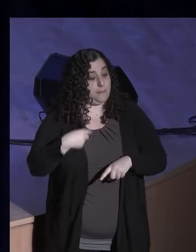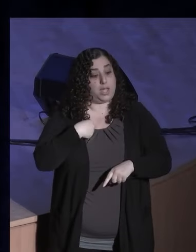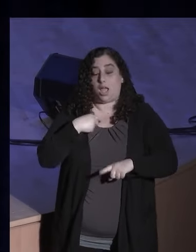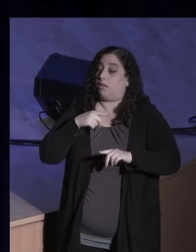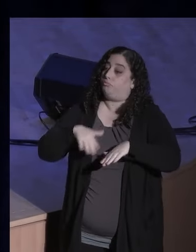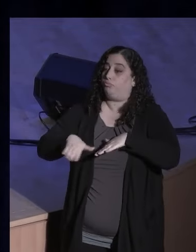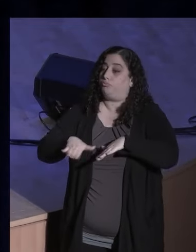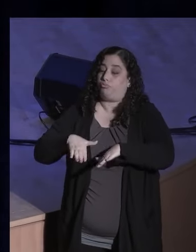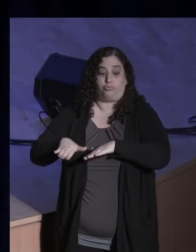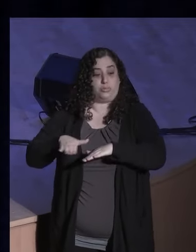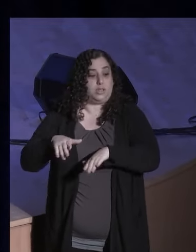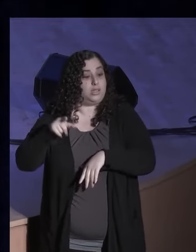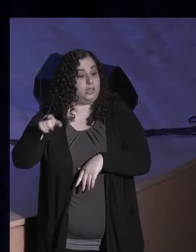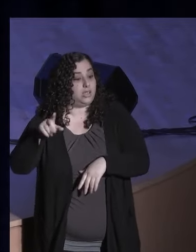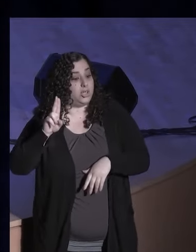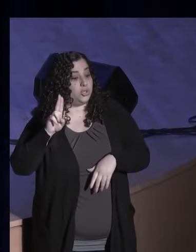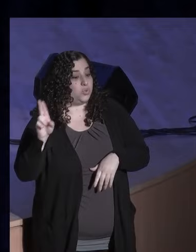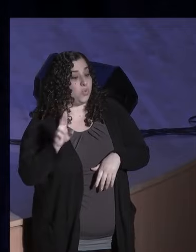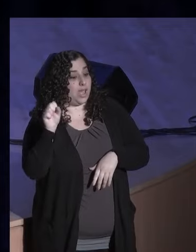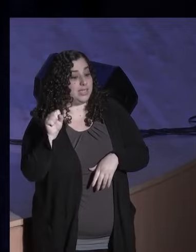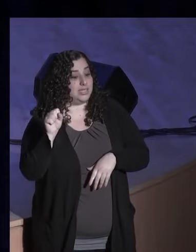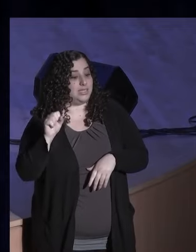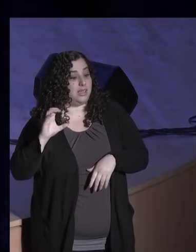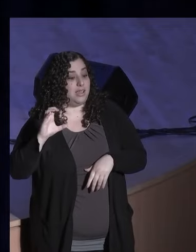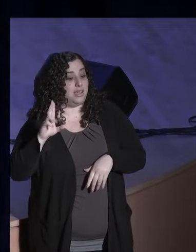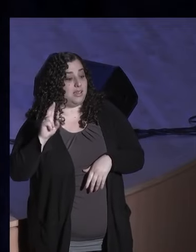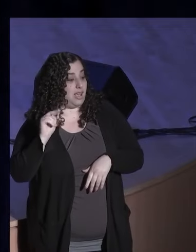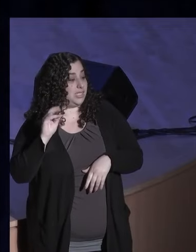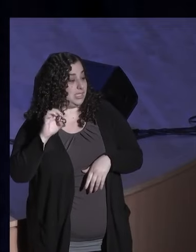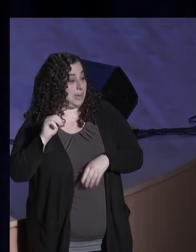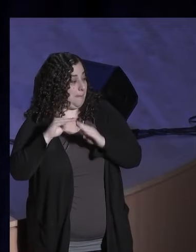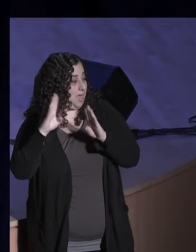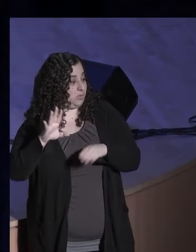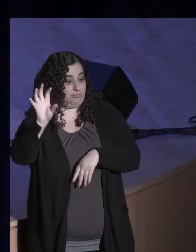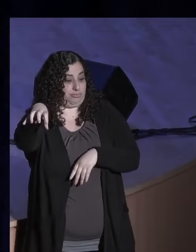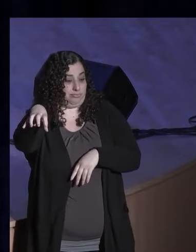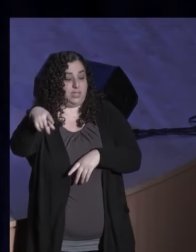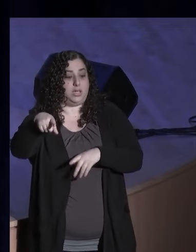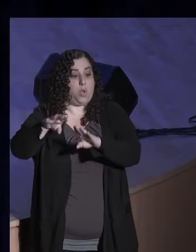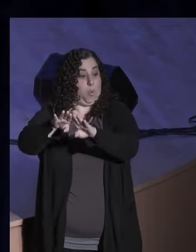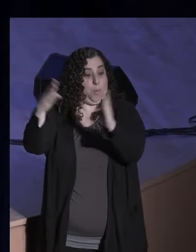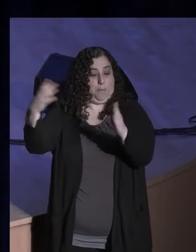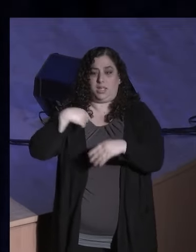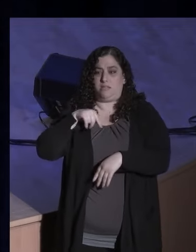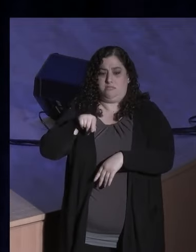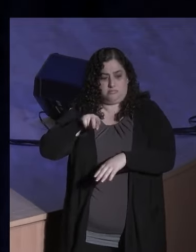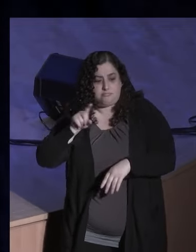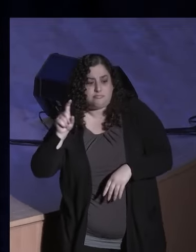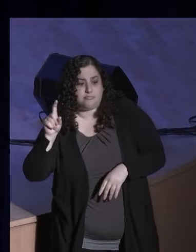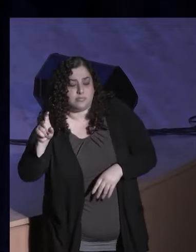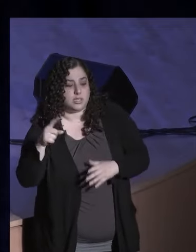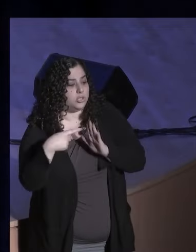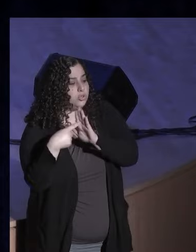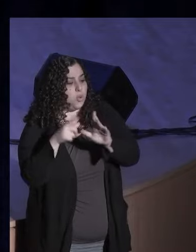Hamilton U.S. Custom House in Lower Manhattan in 1994, displaying some of the many things that we have also here at the National Museum of